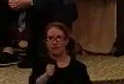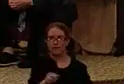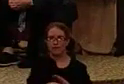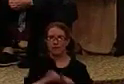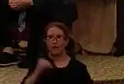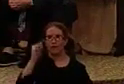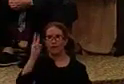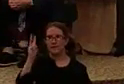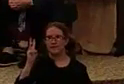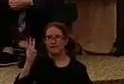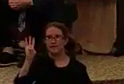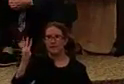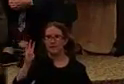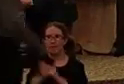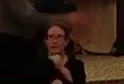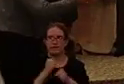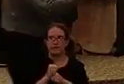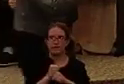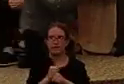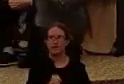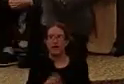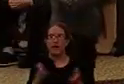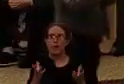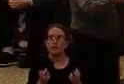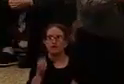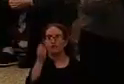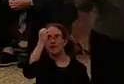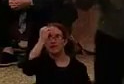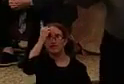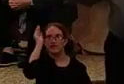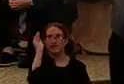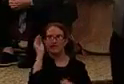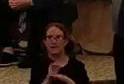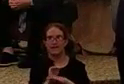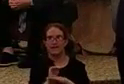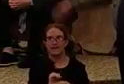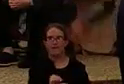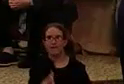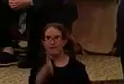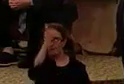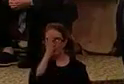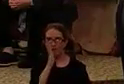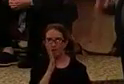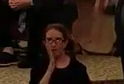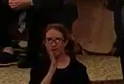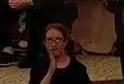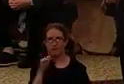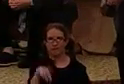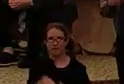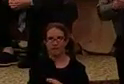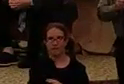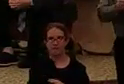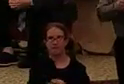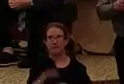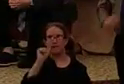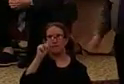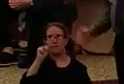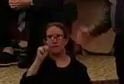my 64 years. But I want you to understand tonight, amen, that God, in His